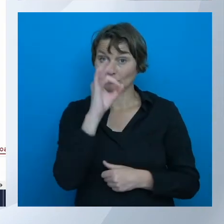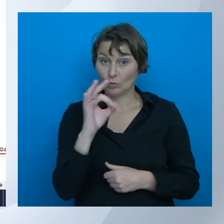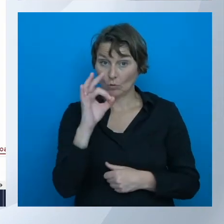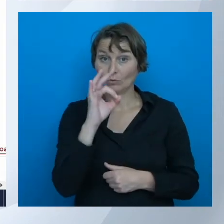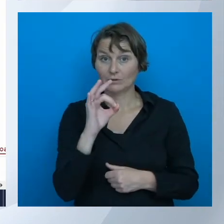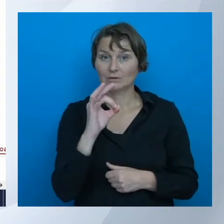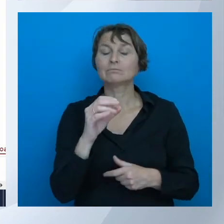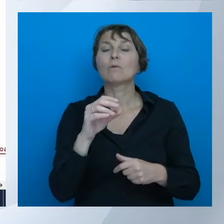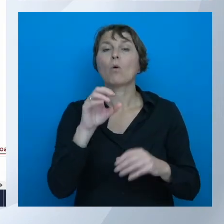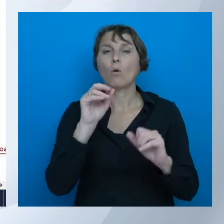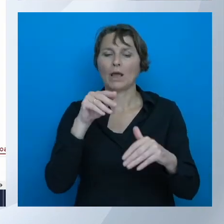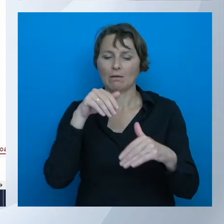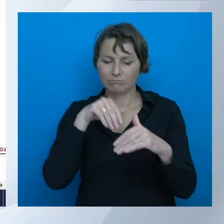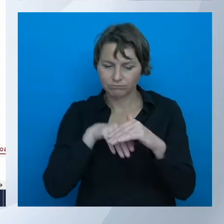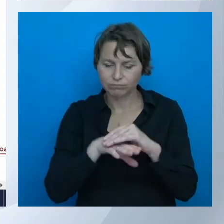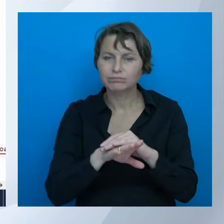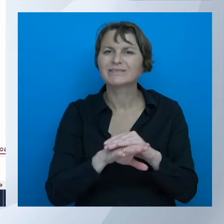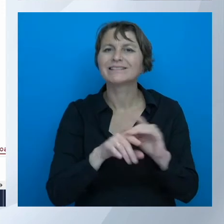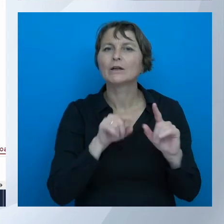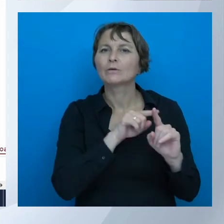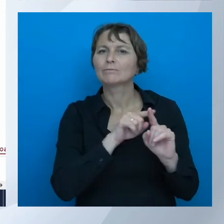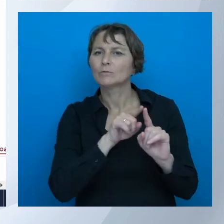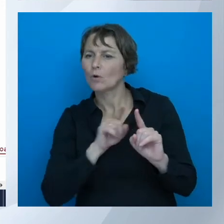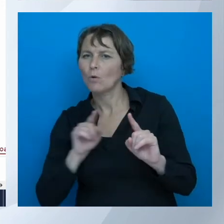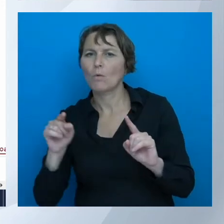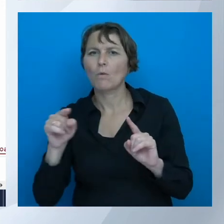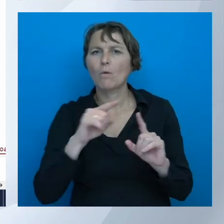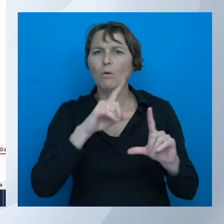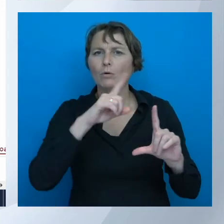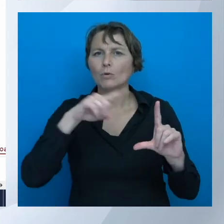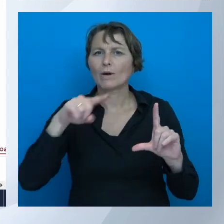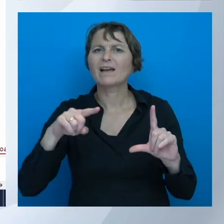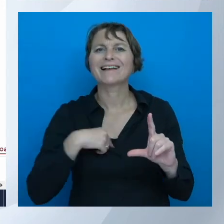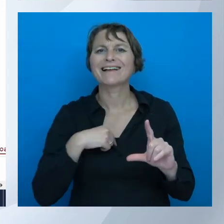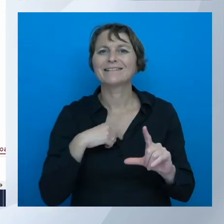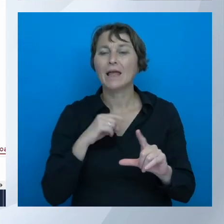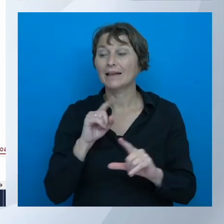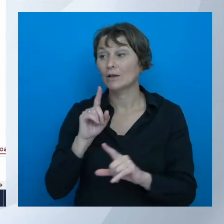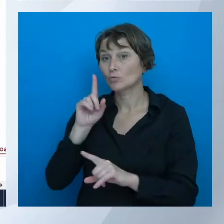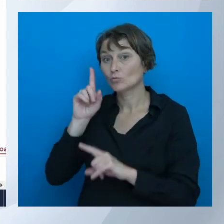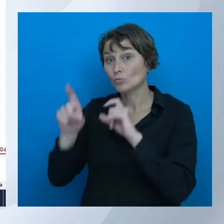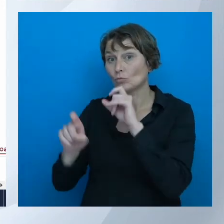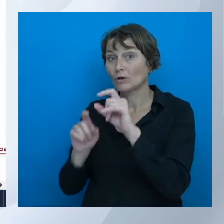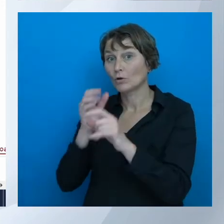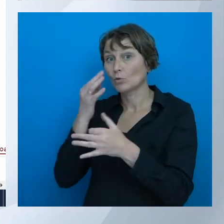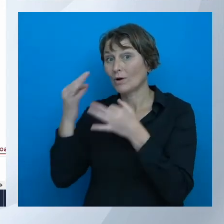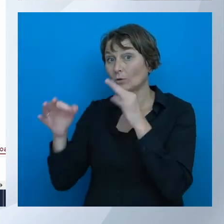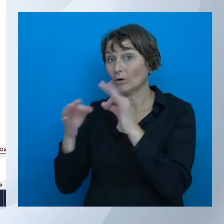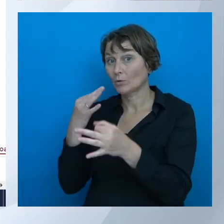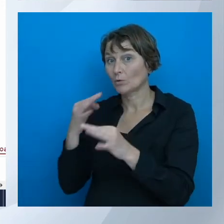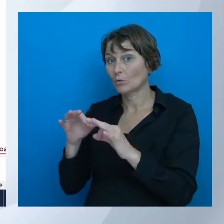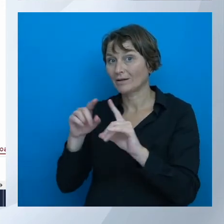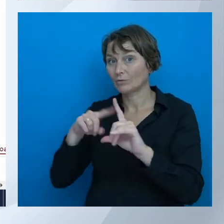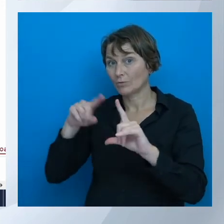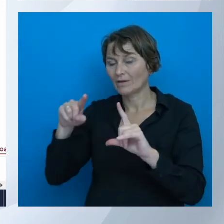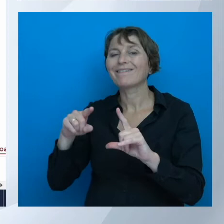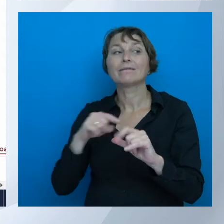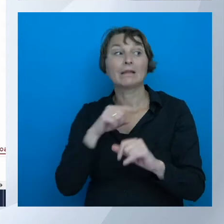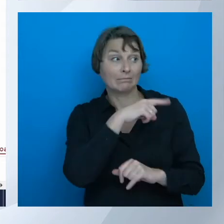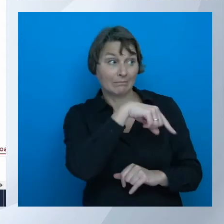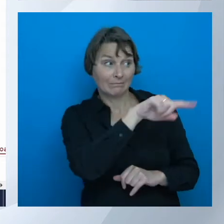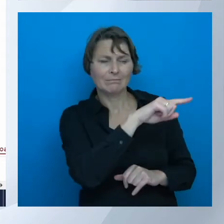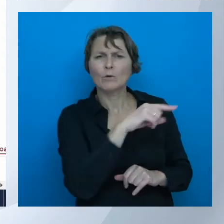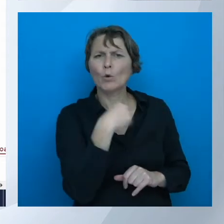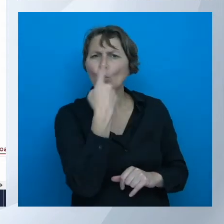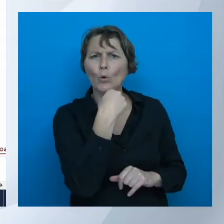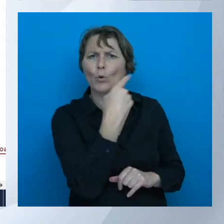actually go to the graph and execute queries against the graph in order to get user profile properties, meaning that this specific